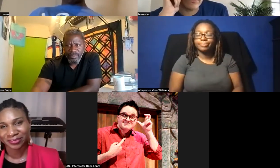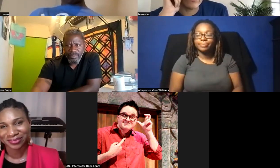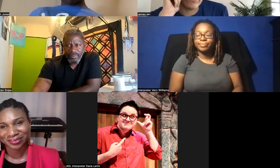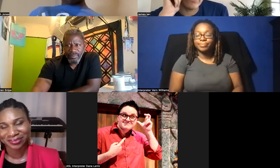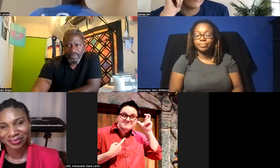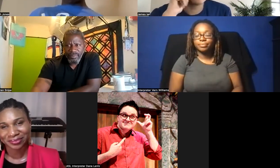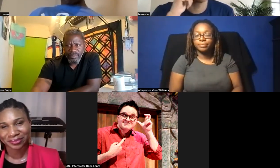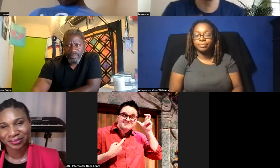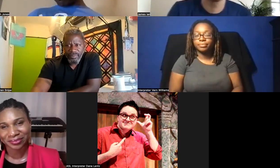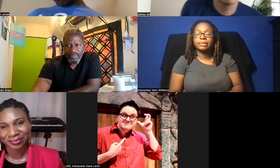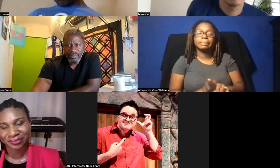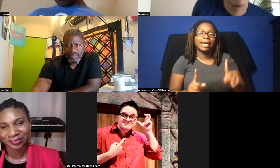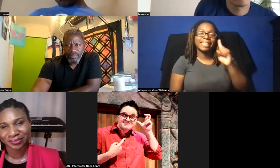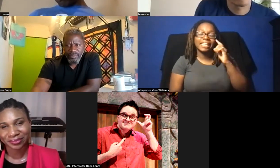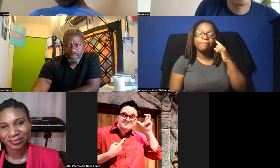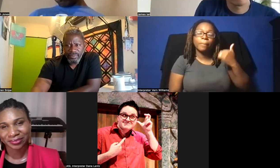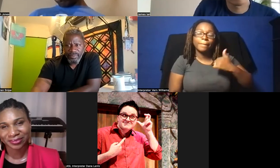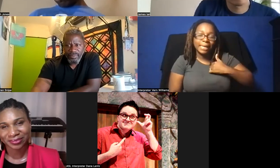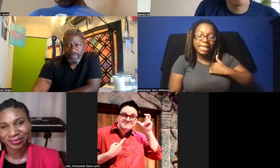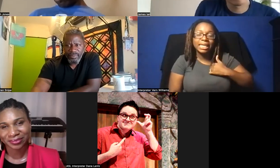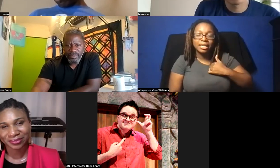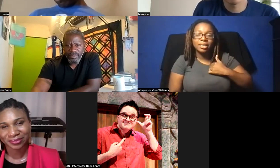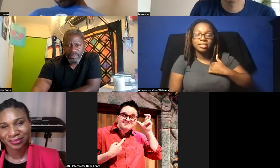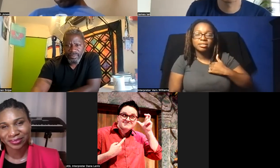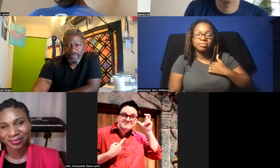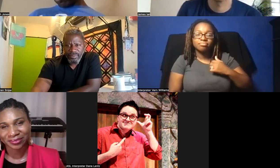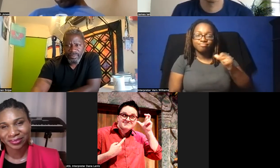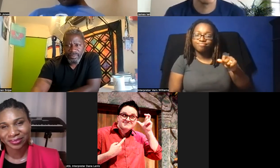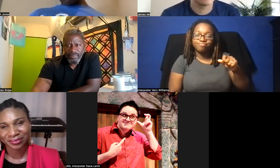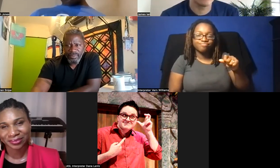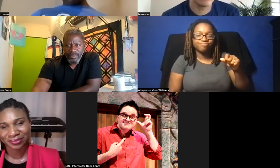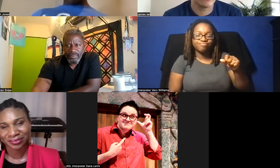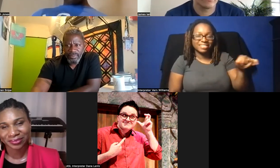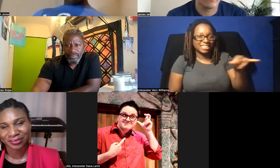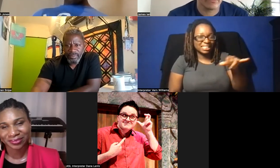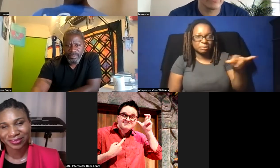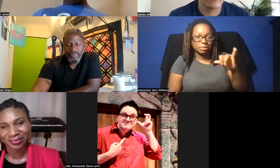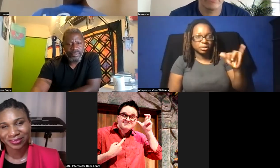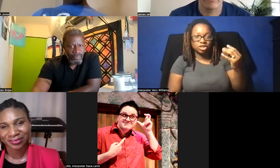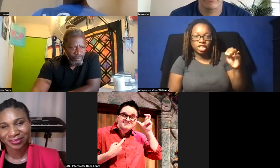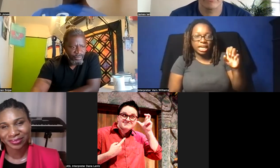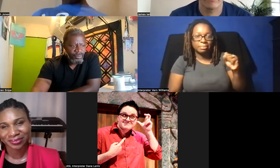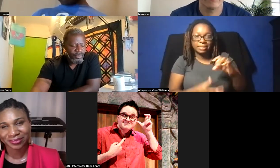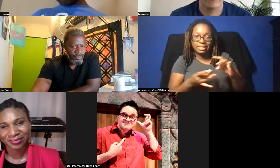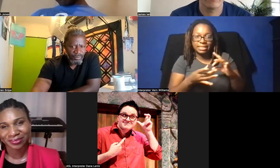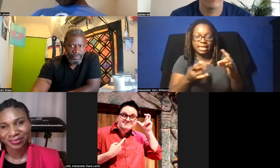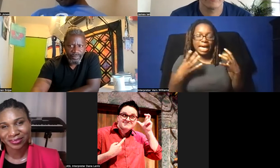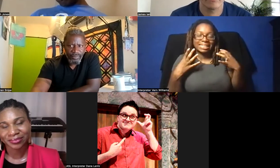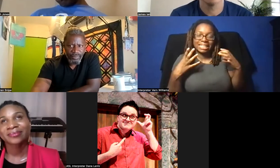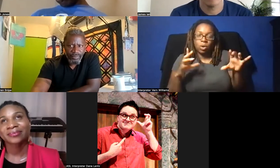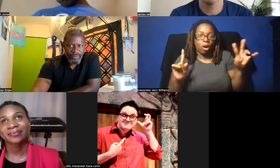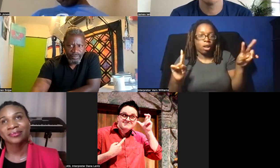yeah, I think for me, it was very much like, you know, similar to what James was saying. I didn't really want to call attention to